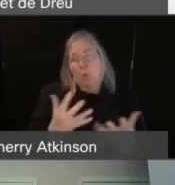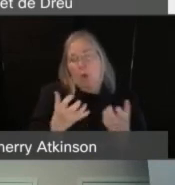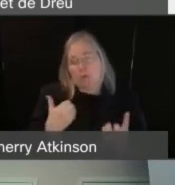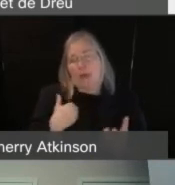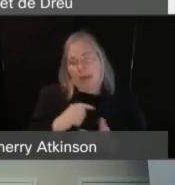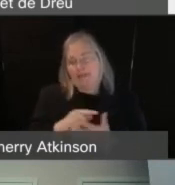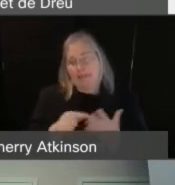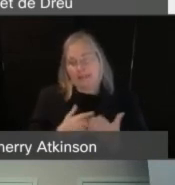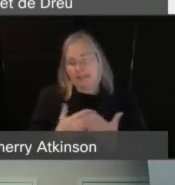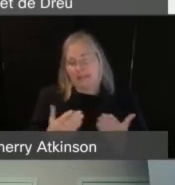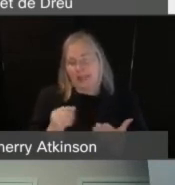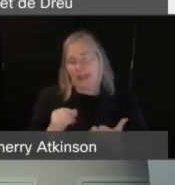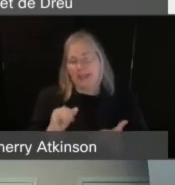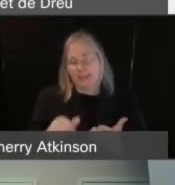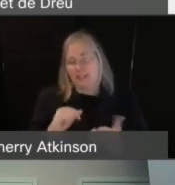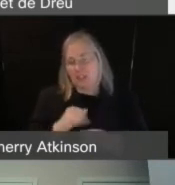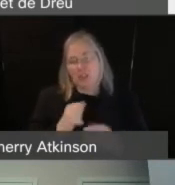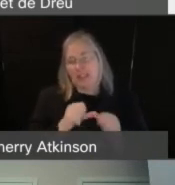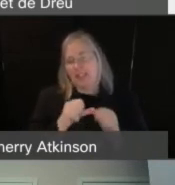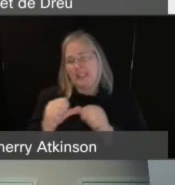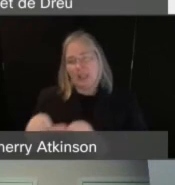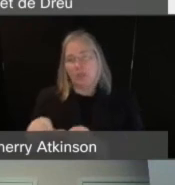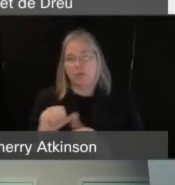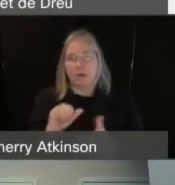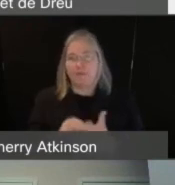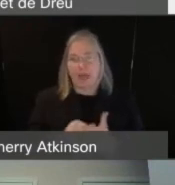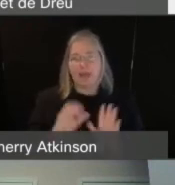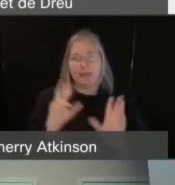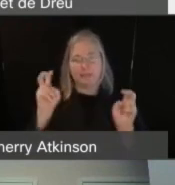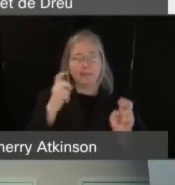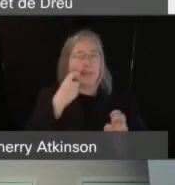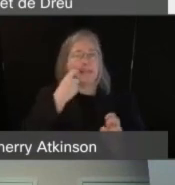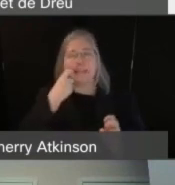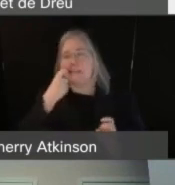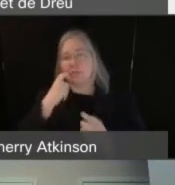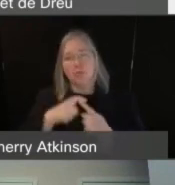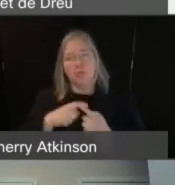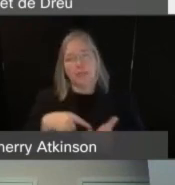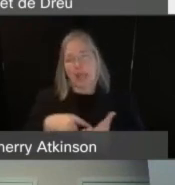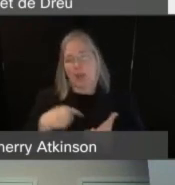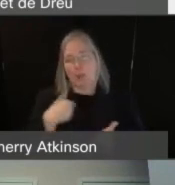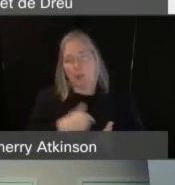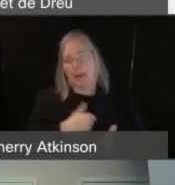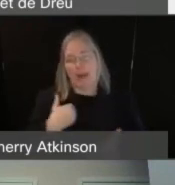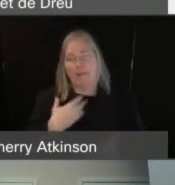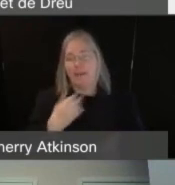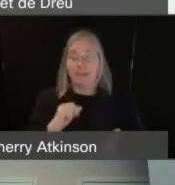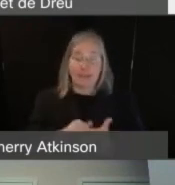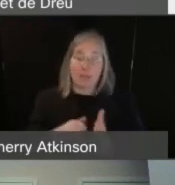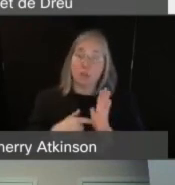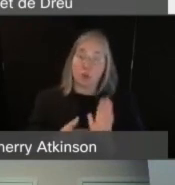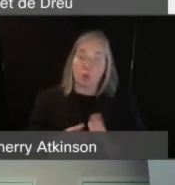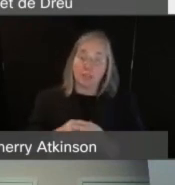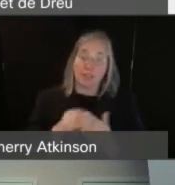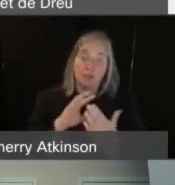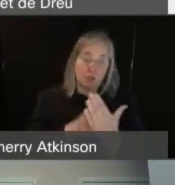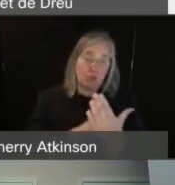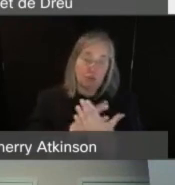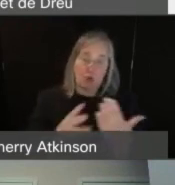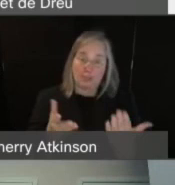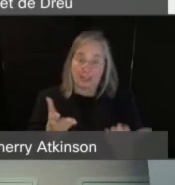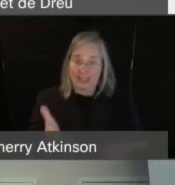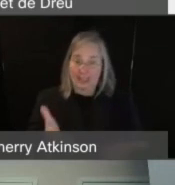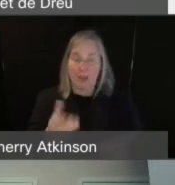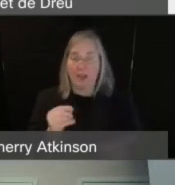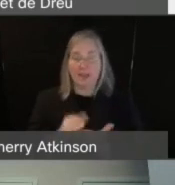just a continuance of that addiction to debt that we have, and it shows in the charts here, and it's